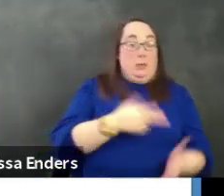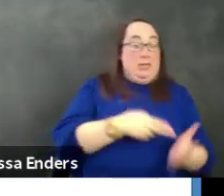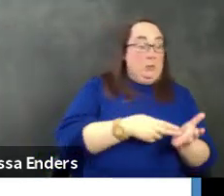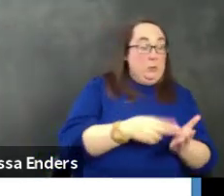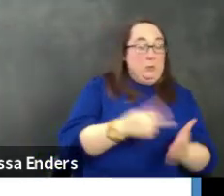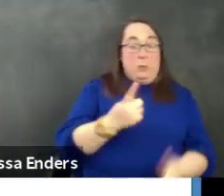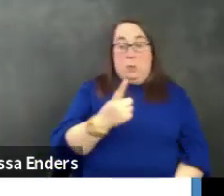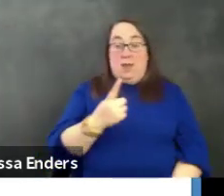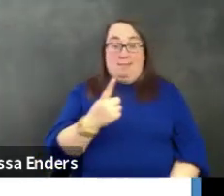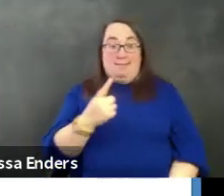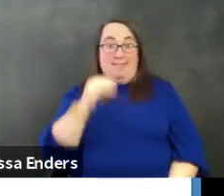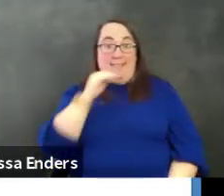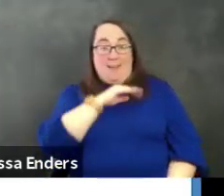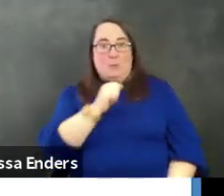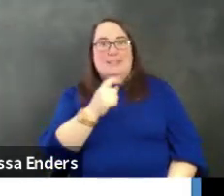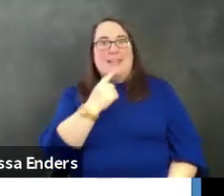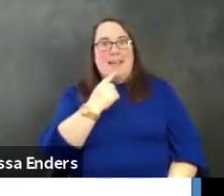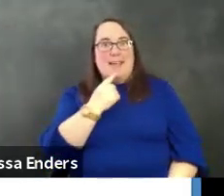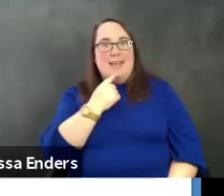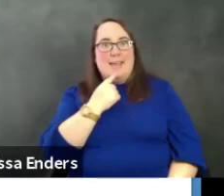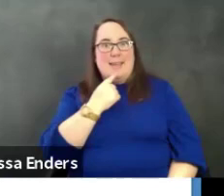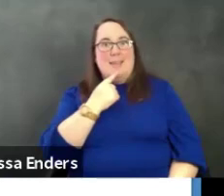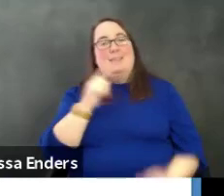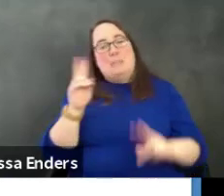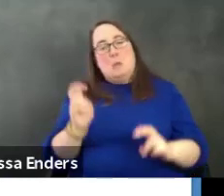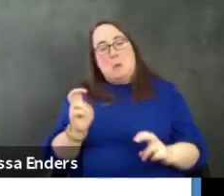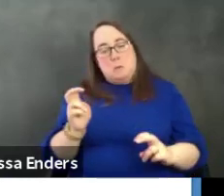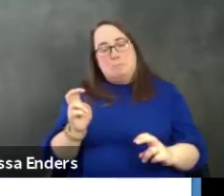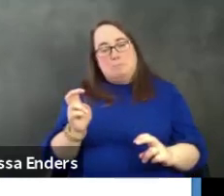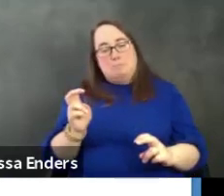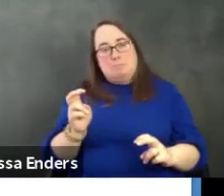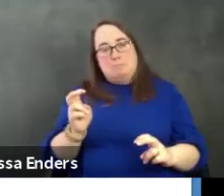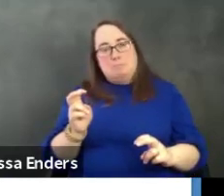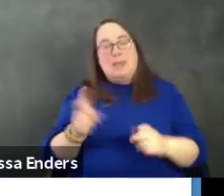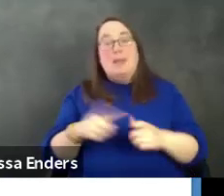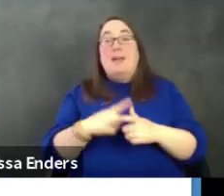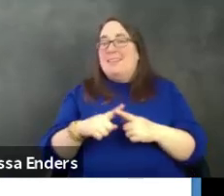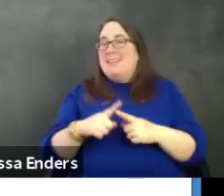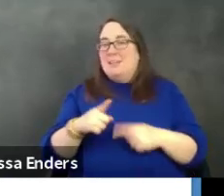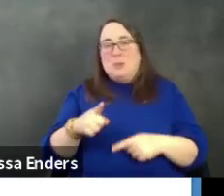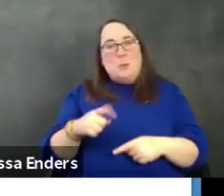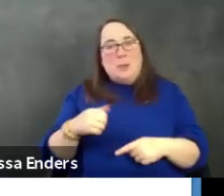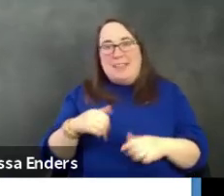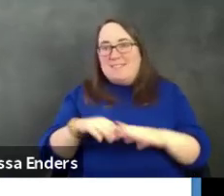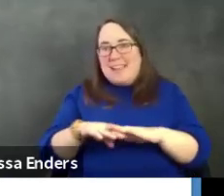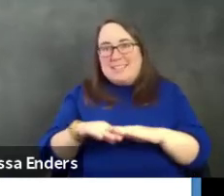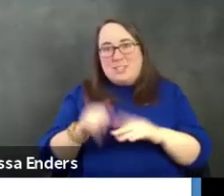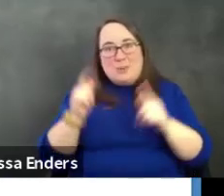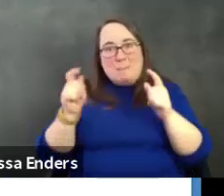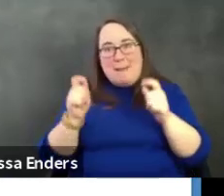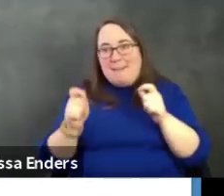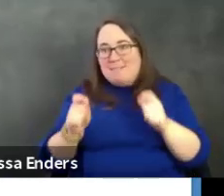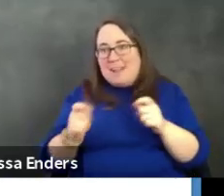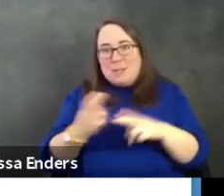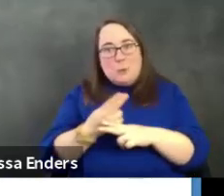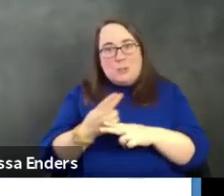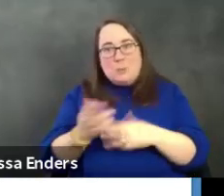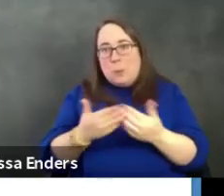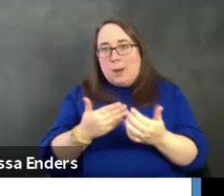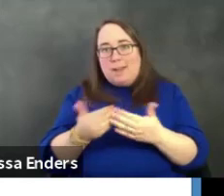on it, it's going to prompt you to download the template, and you're going to have access to this, and you can modify it and use it however you see